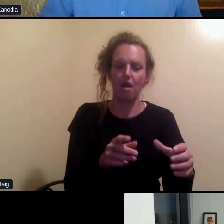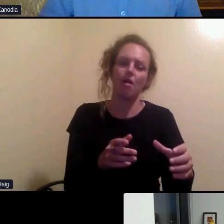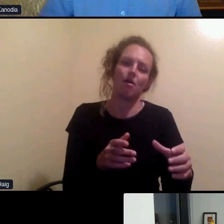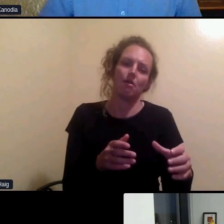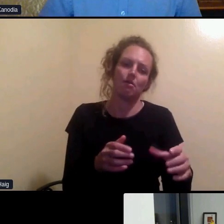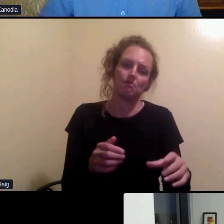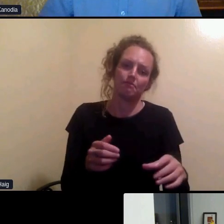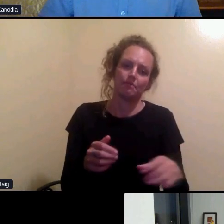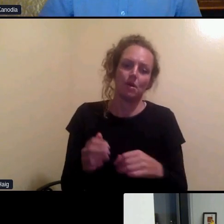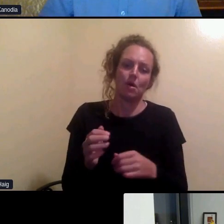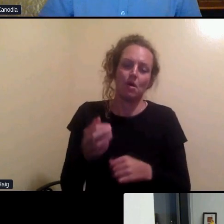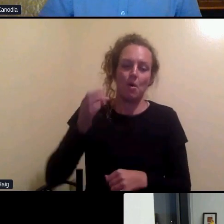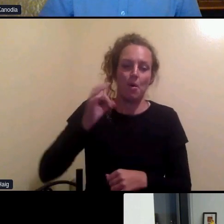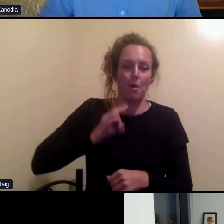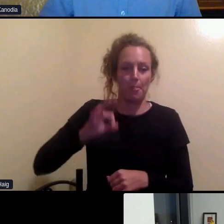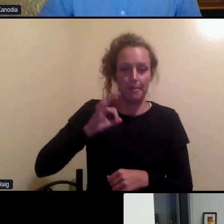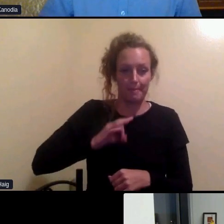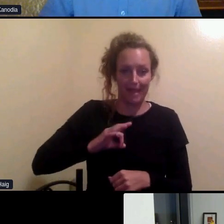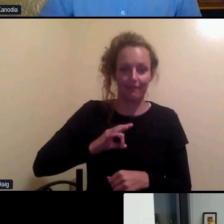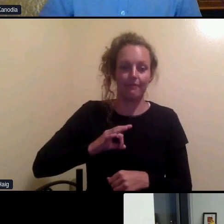graduates?